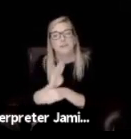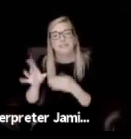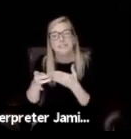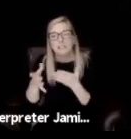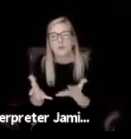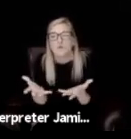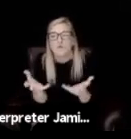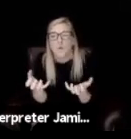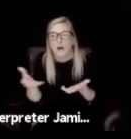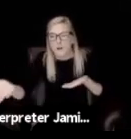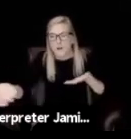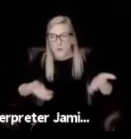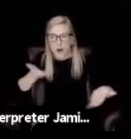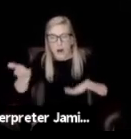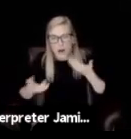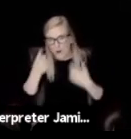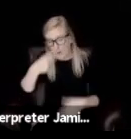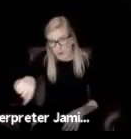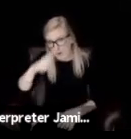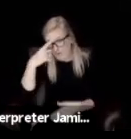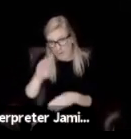to hire you to do business? Yes?